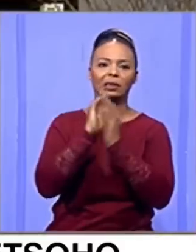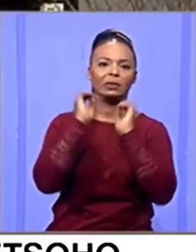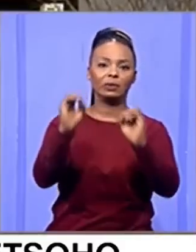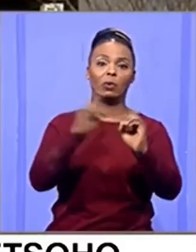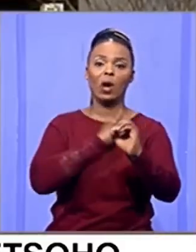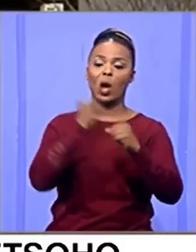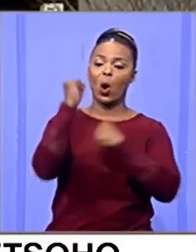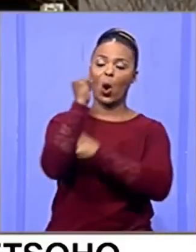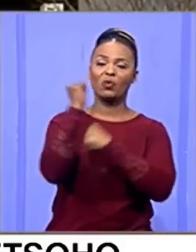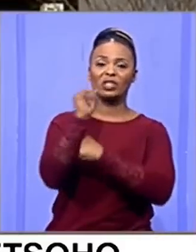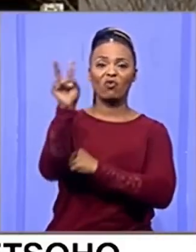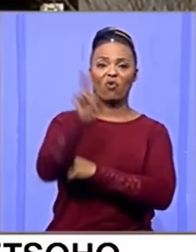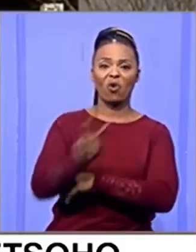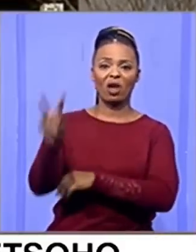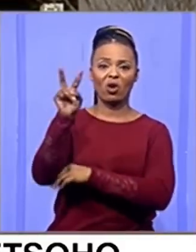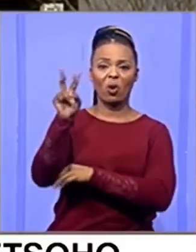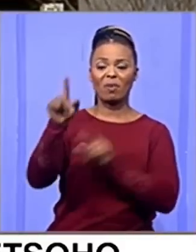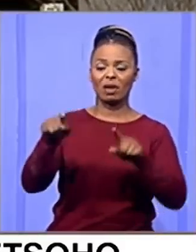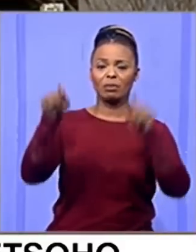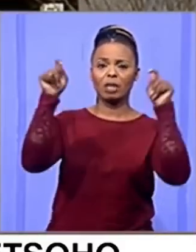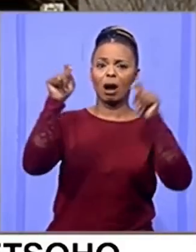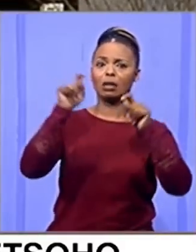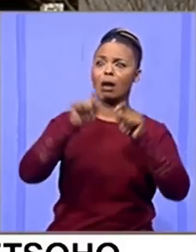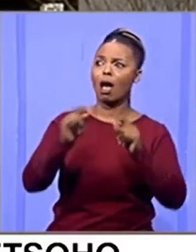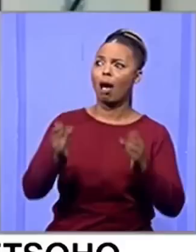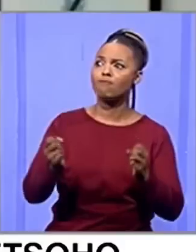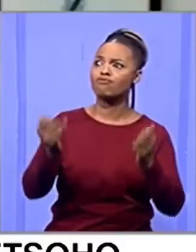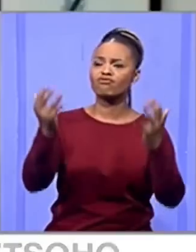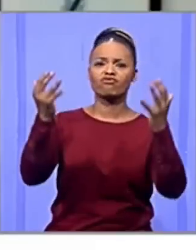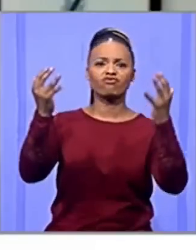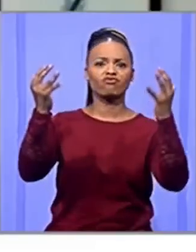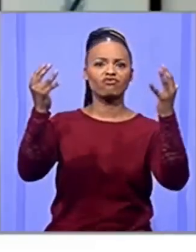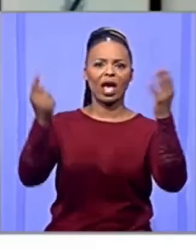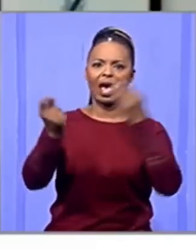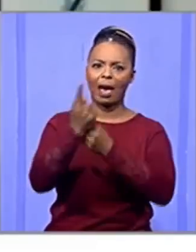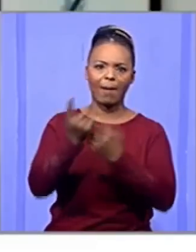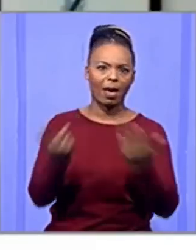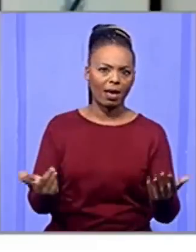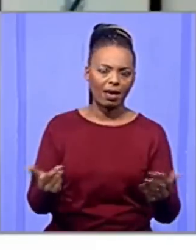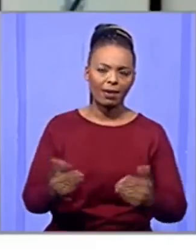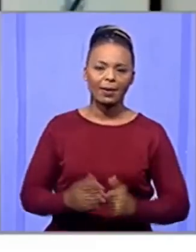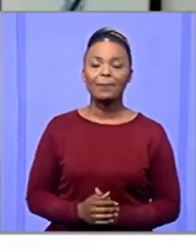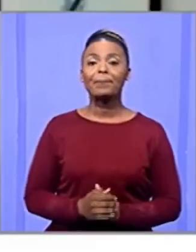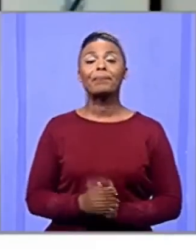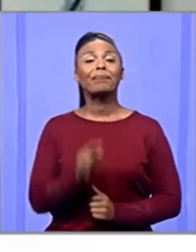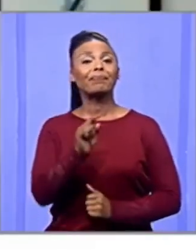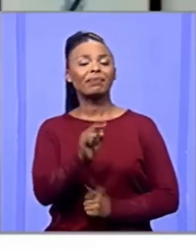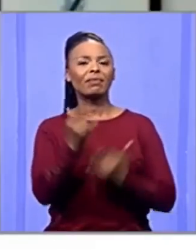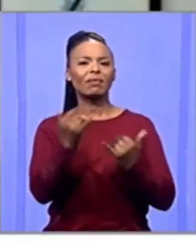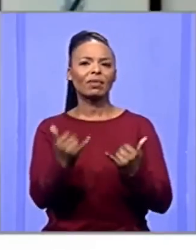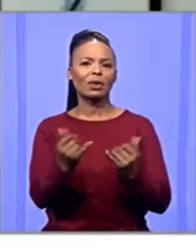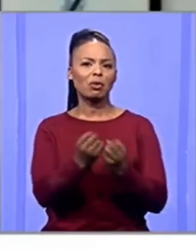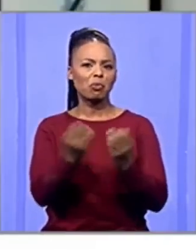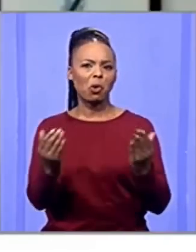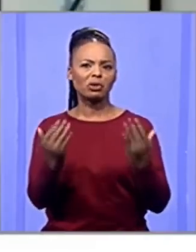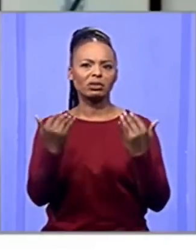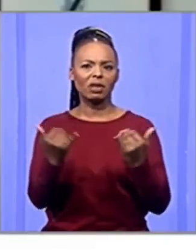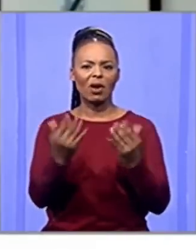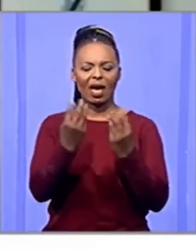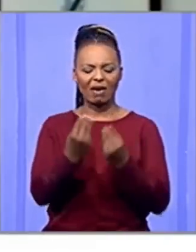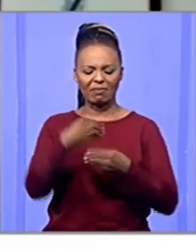Town di fisiwe ke molelo sešeng. One of the problems with solar panels is that they actually contain combustible material.